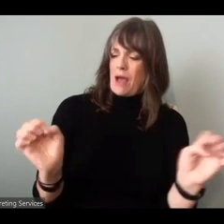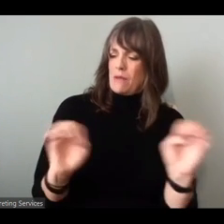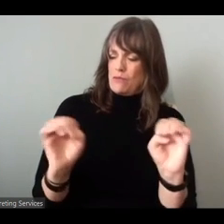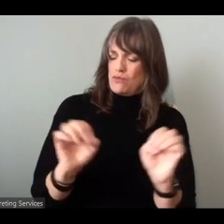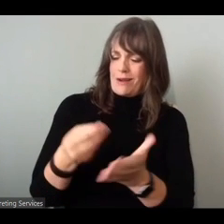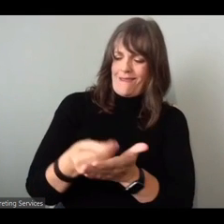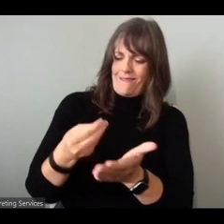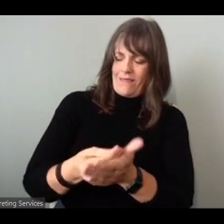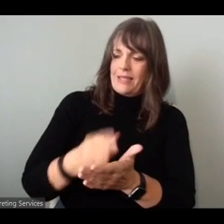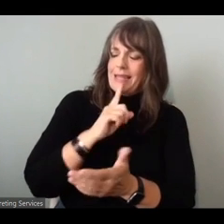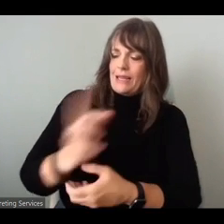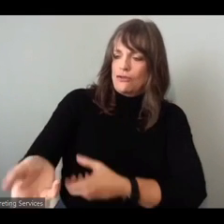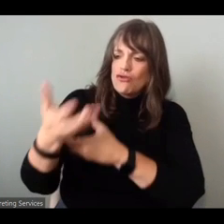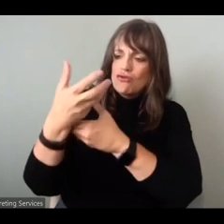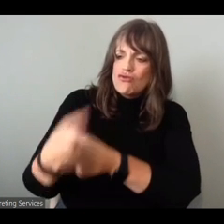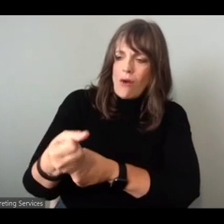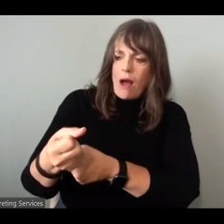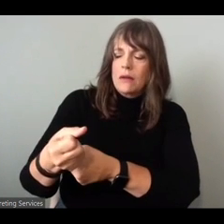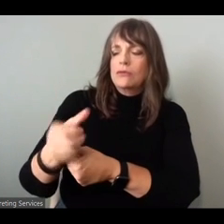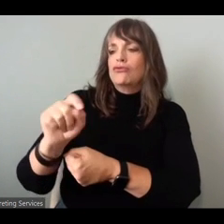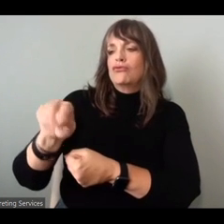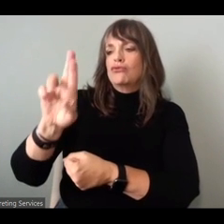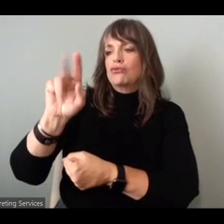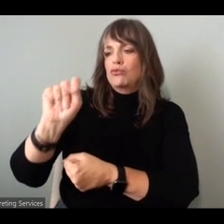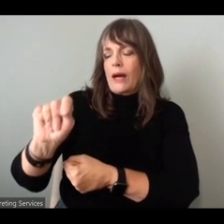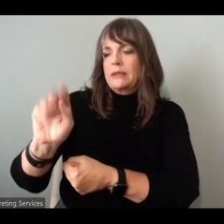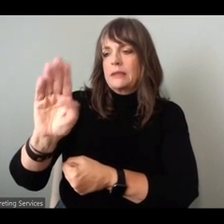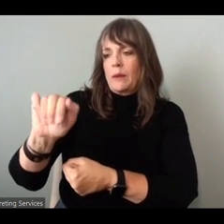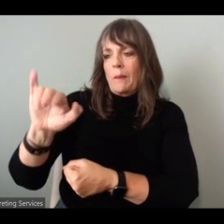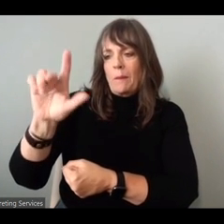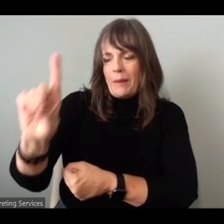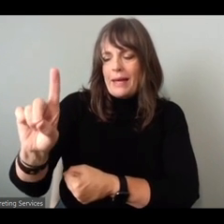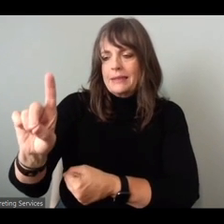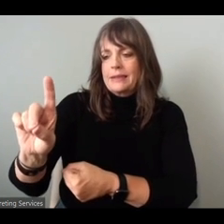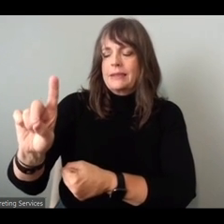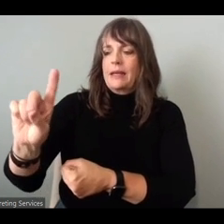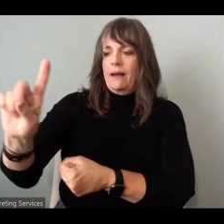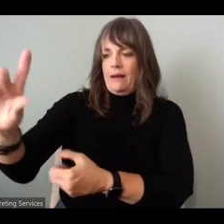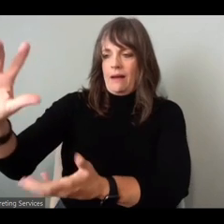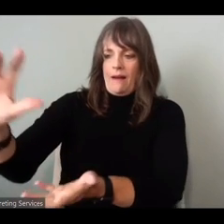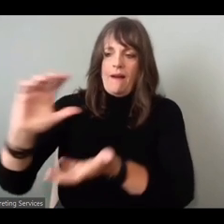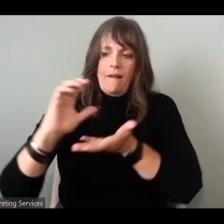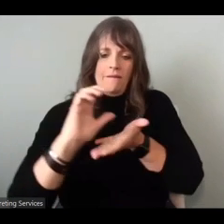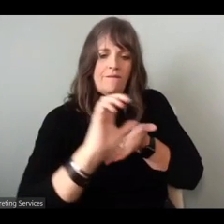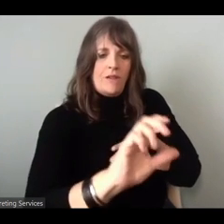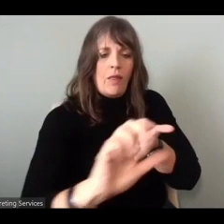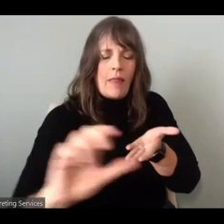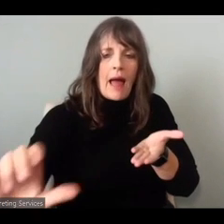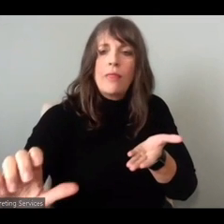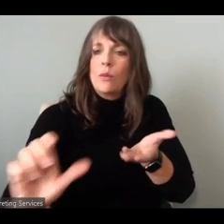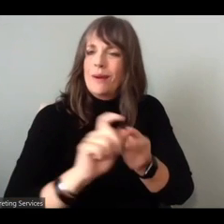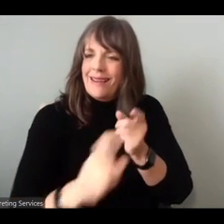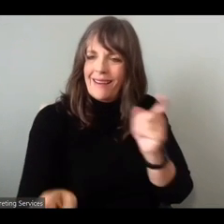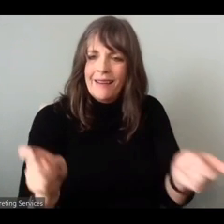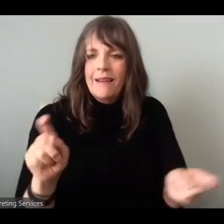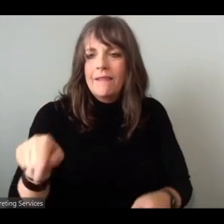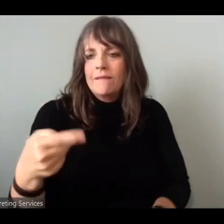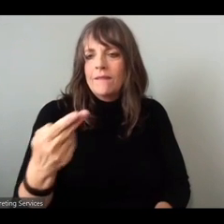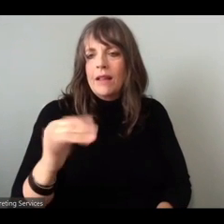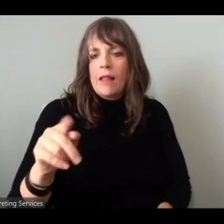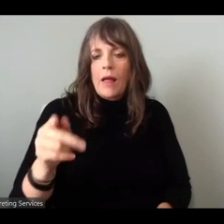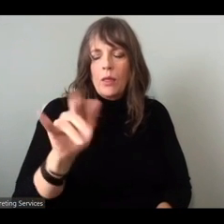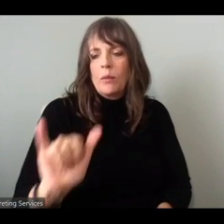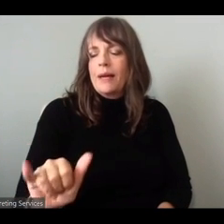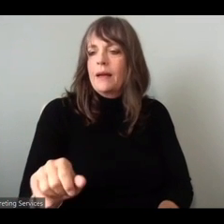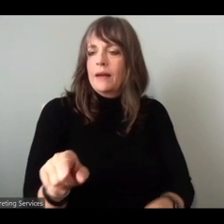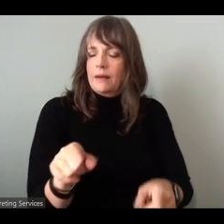is trust-based philanthropy in action. Just get the money out the door with as little red tape as possible, and not just